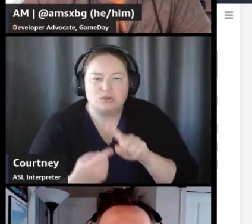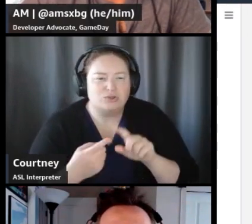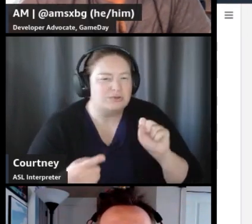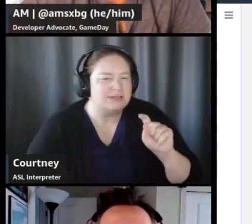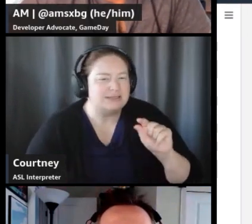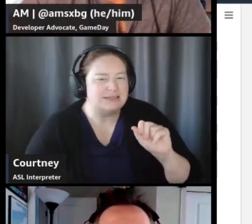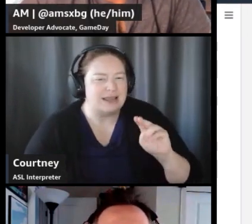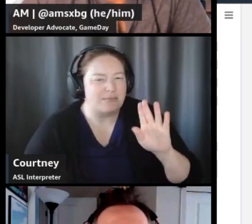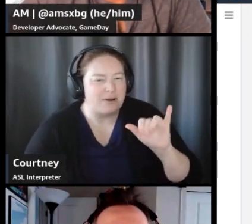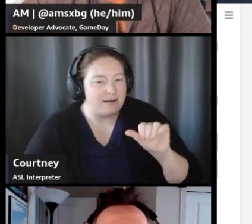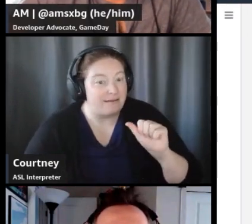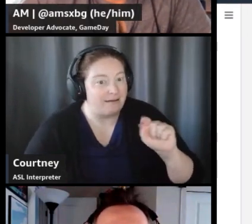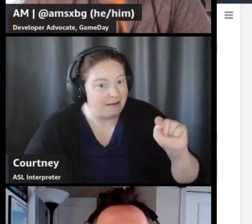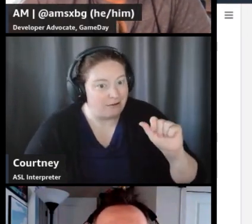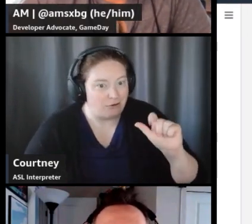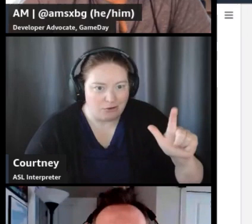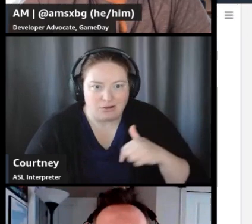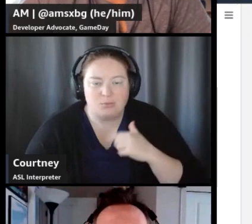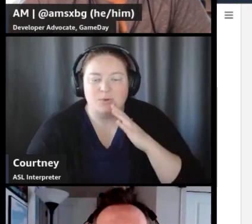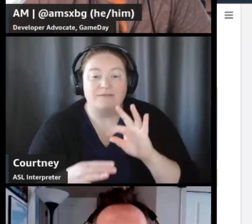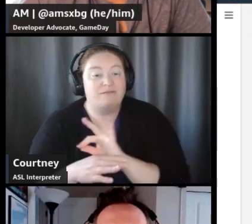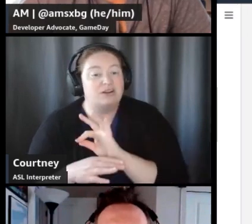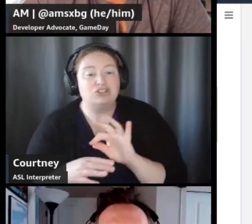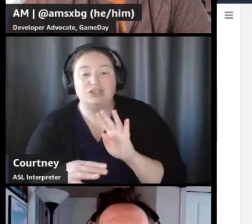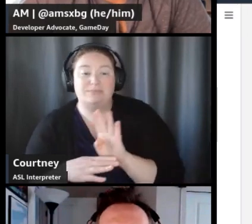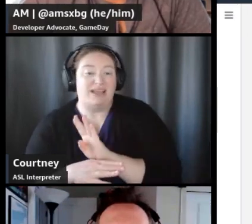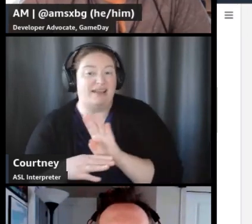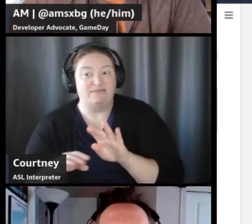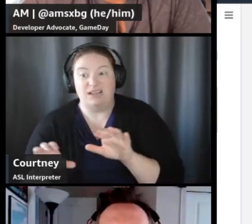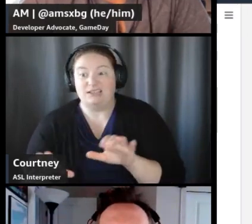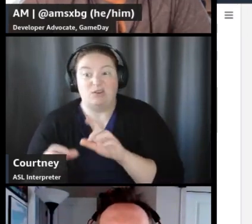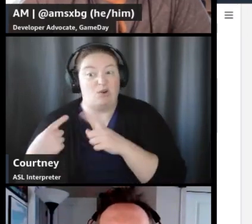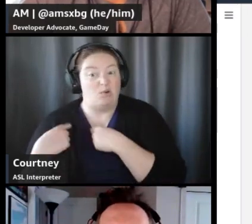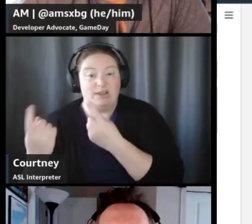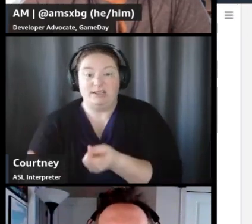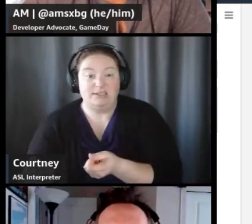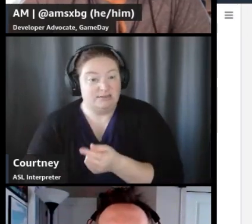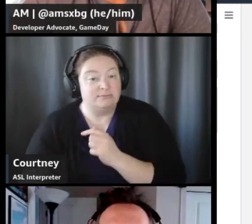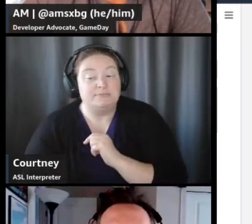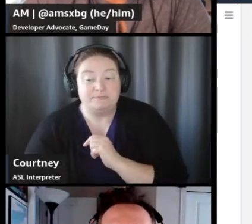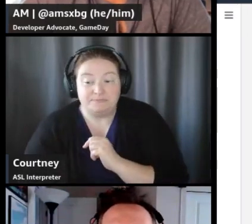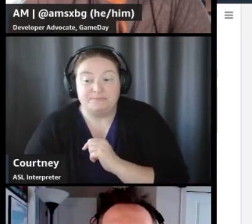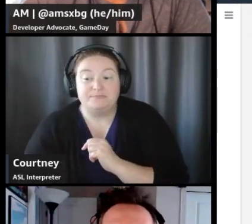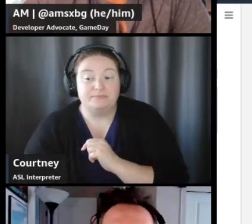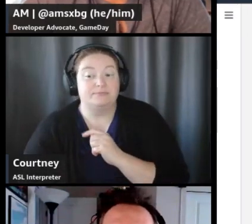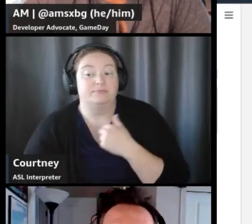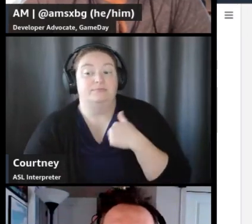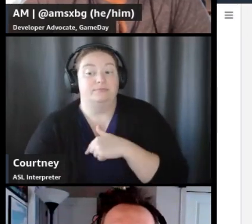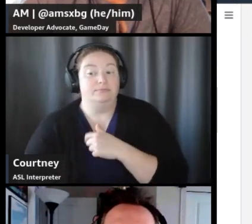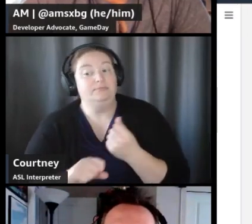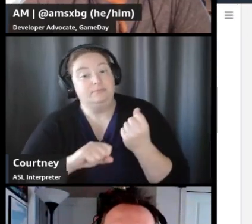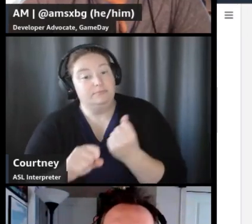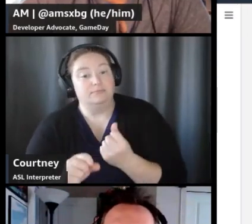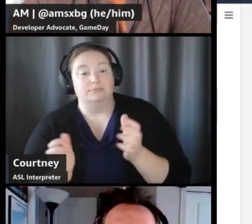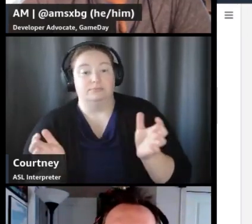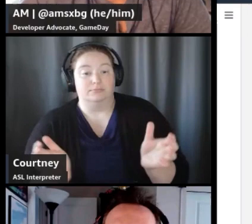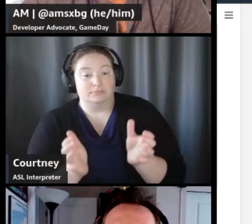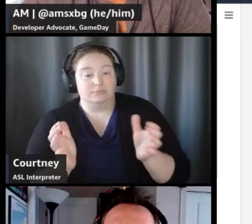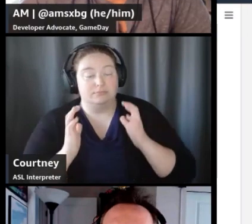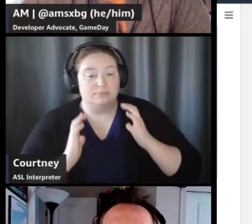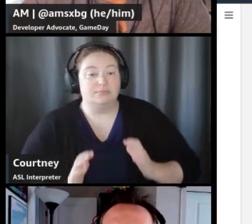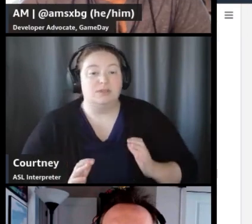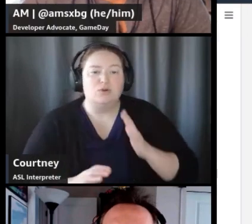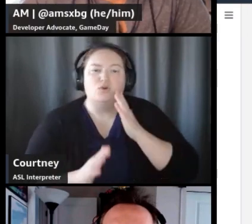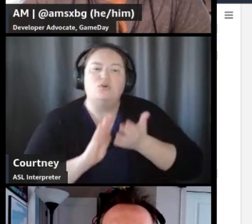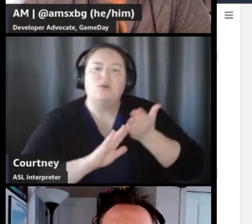right? It will function and behave as you always have been using the service. We strongly encourage our customers who are running production